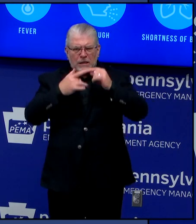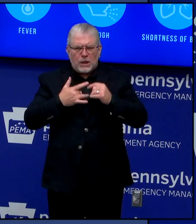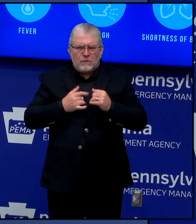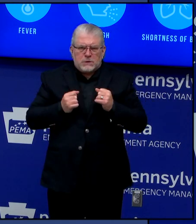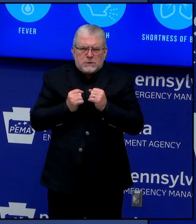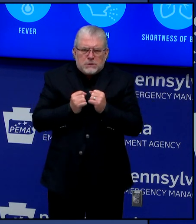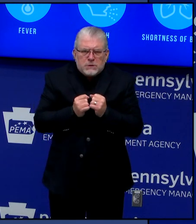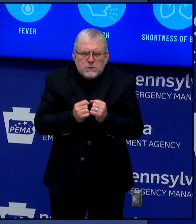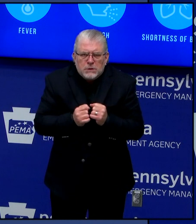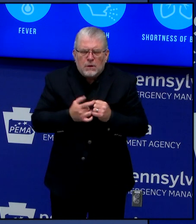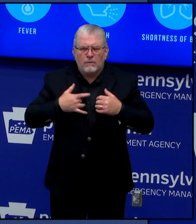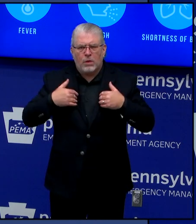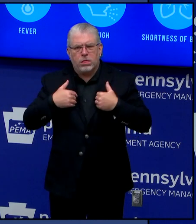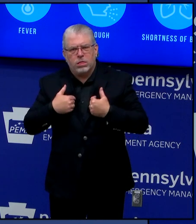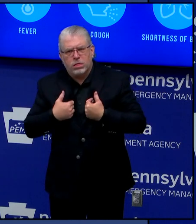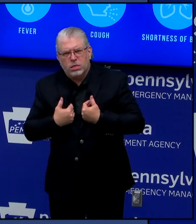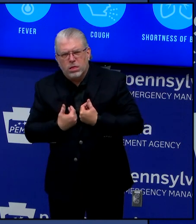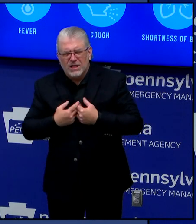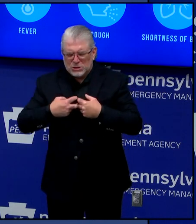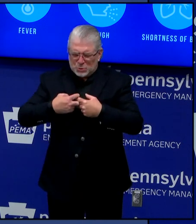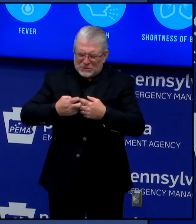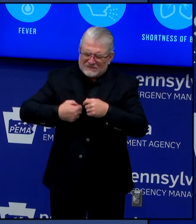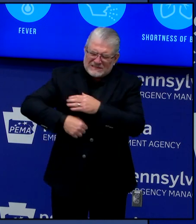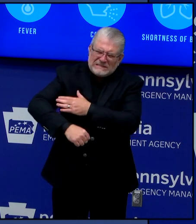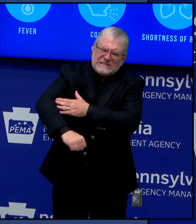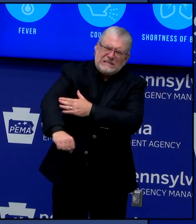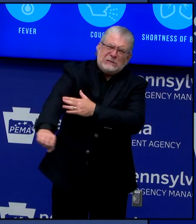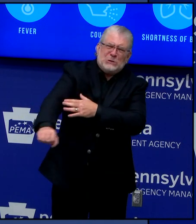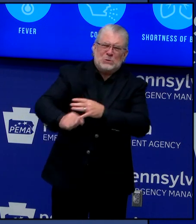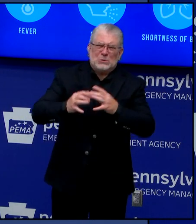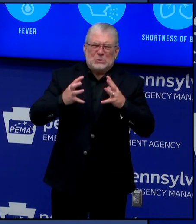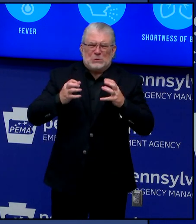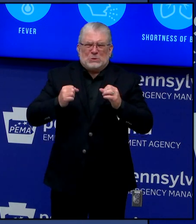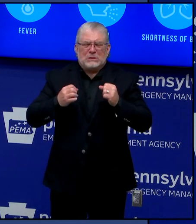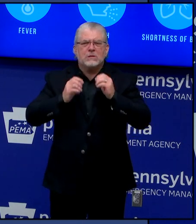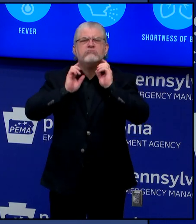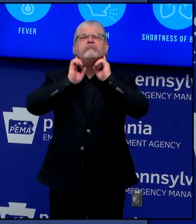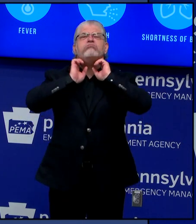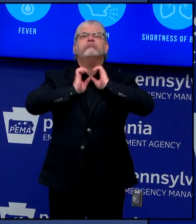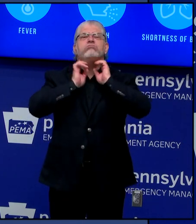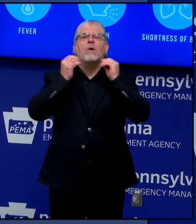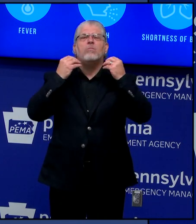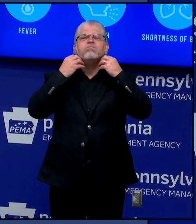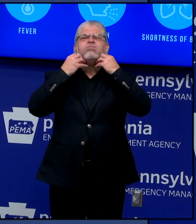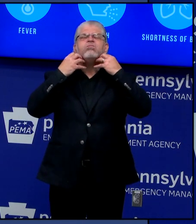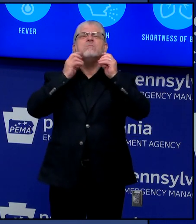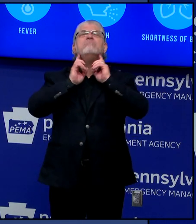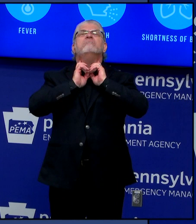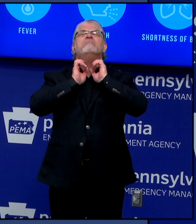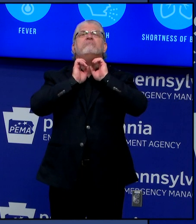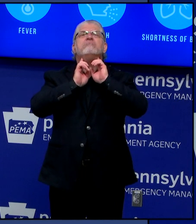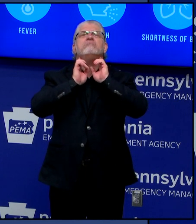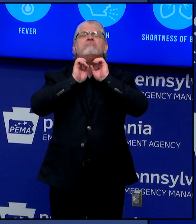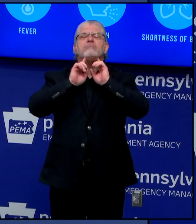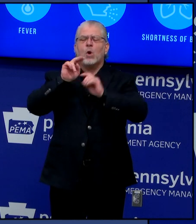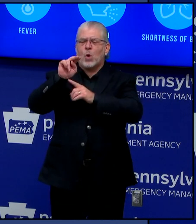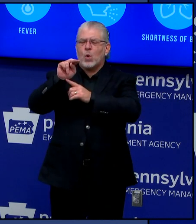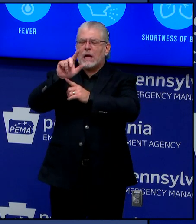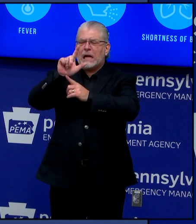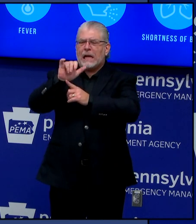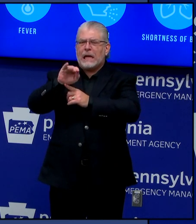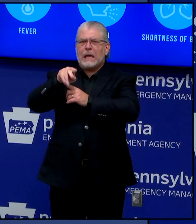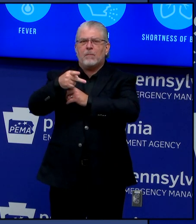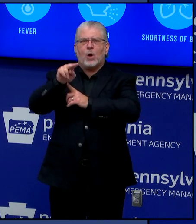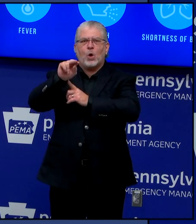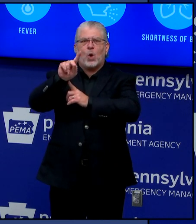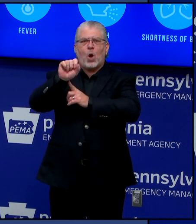lymph nodes. If you think you have been bitten by a tick, you can contact your healthcare provider. Being proactive will